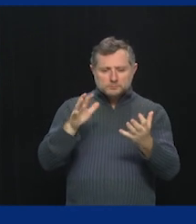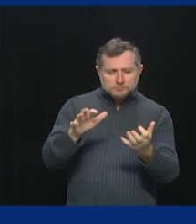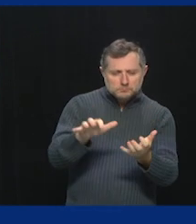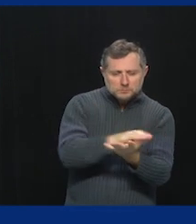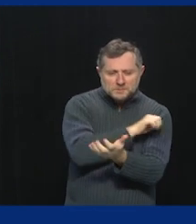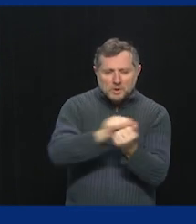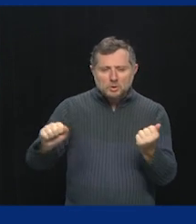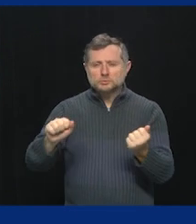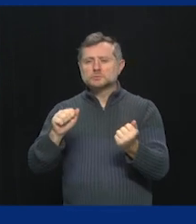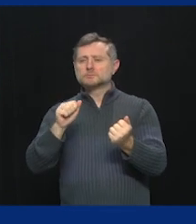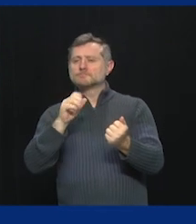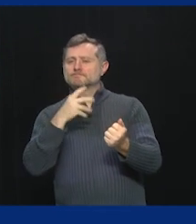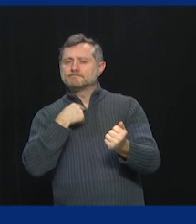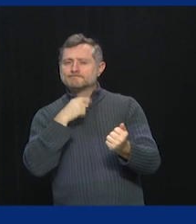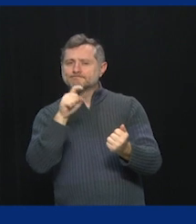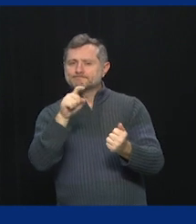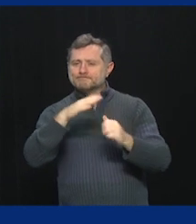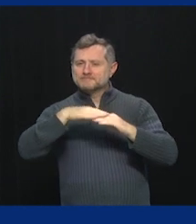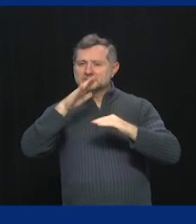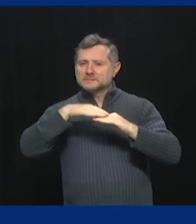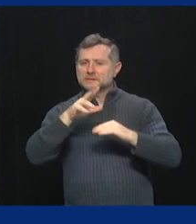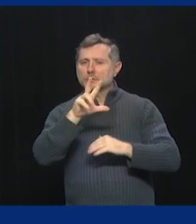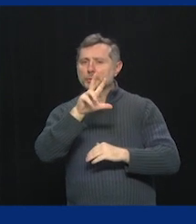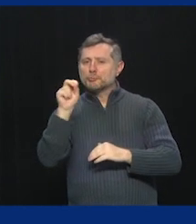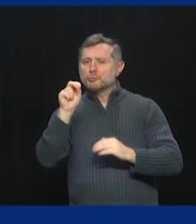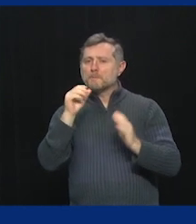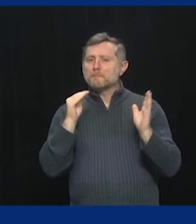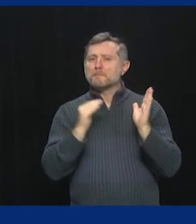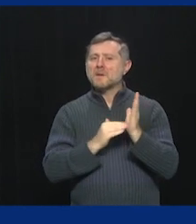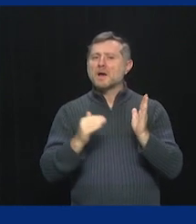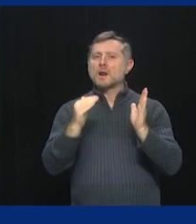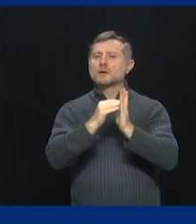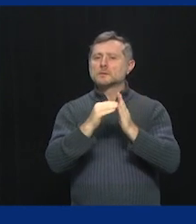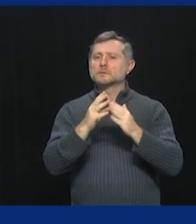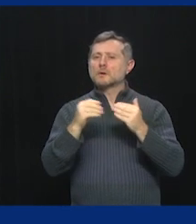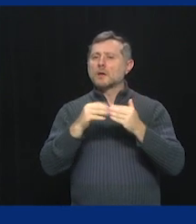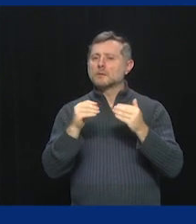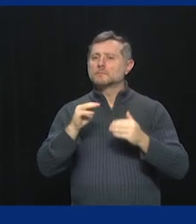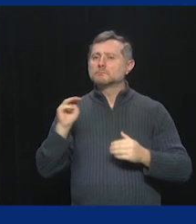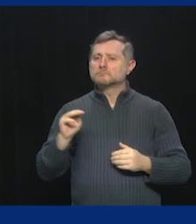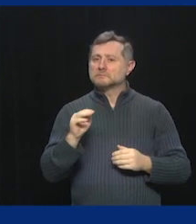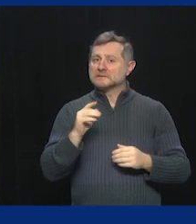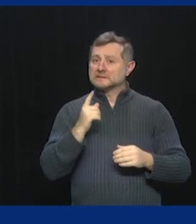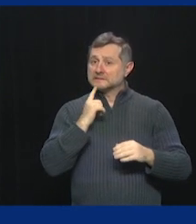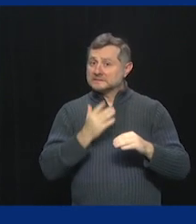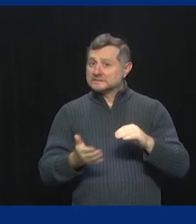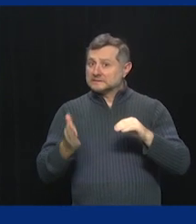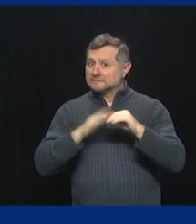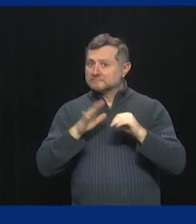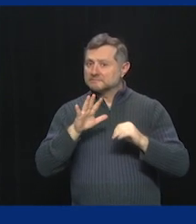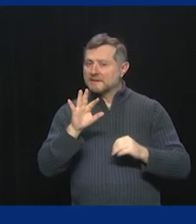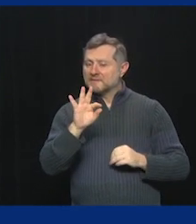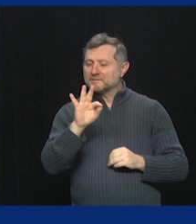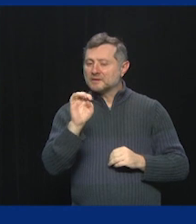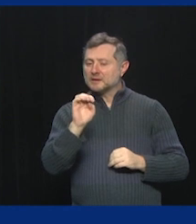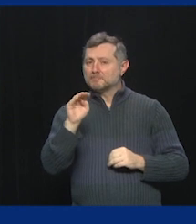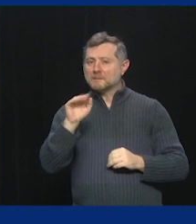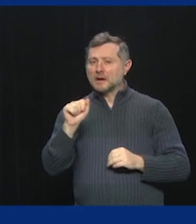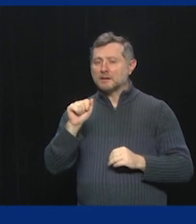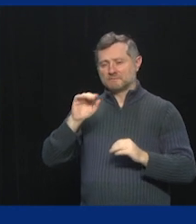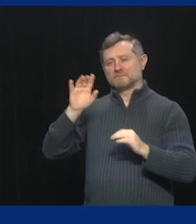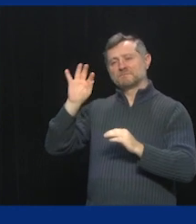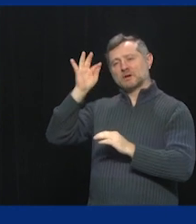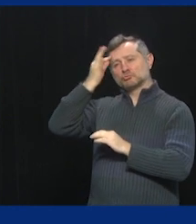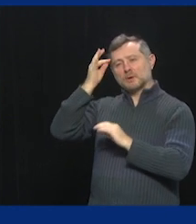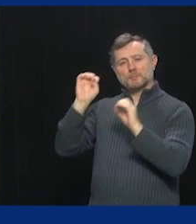million state threshold in order to qualify for the additional FEMA assistance. Unfortunately for